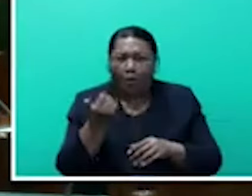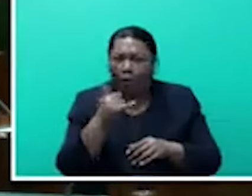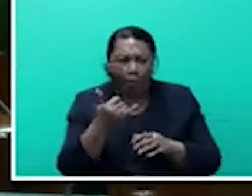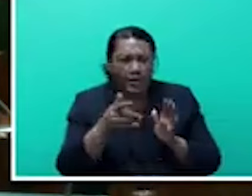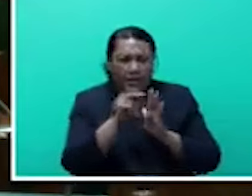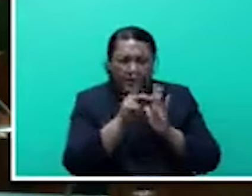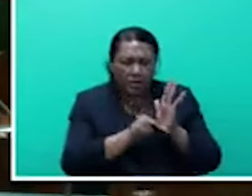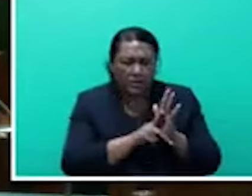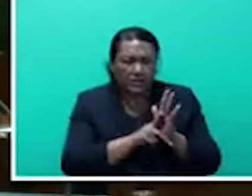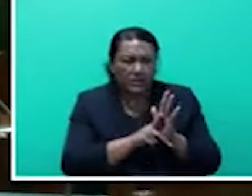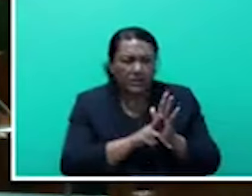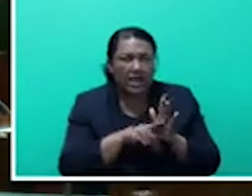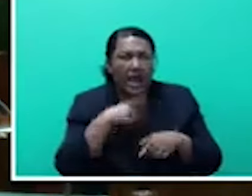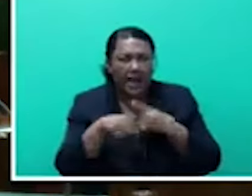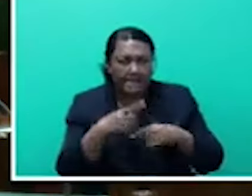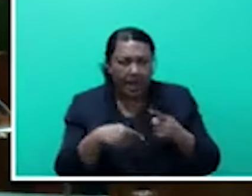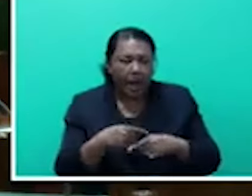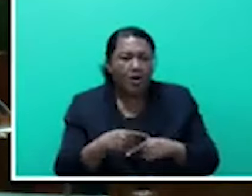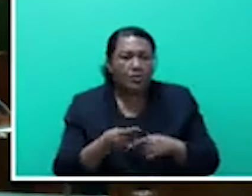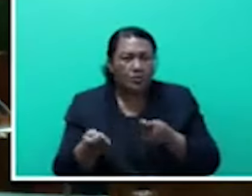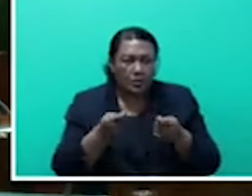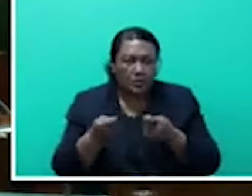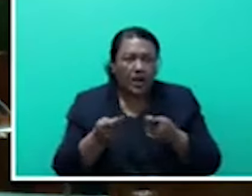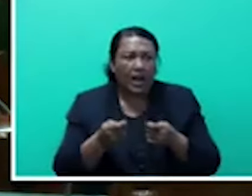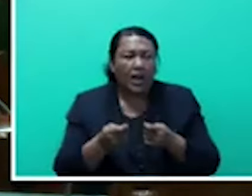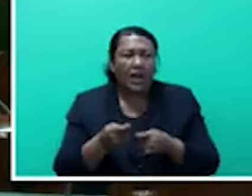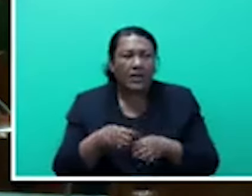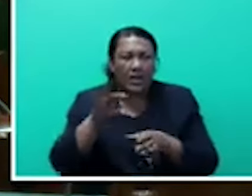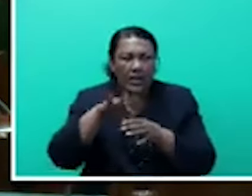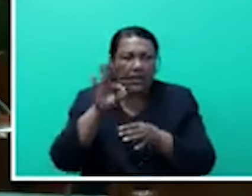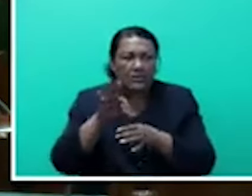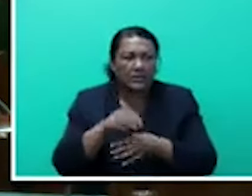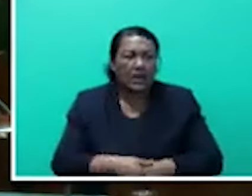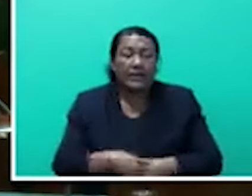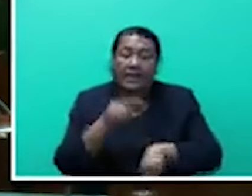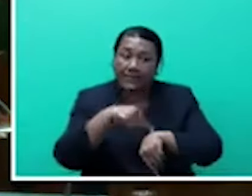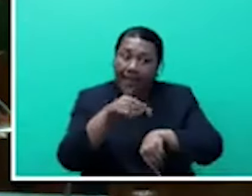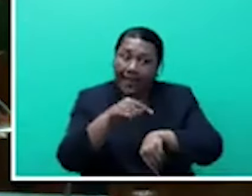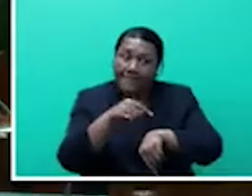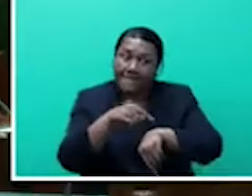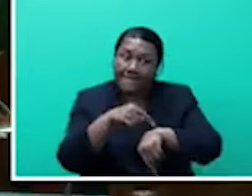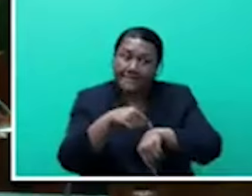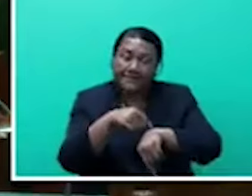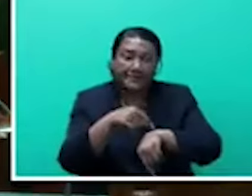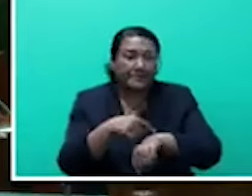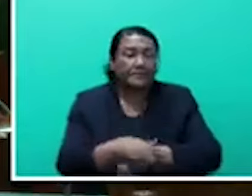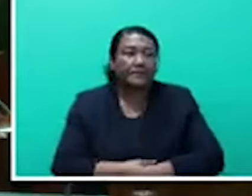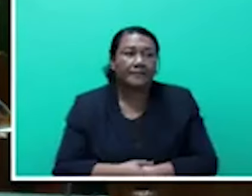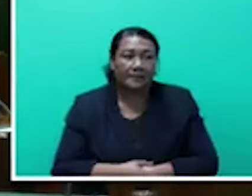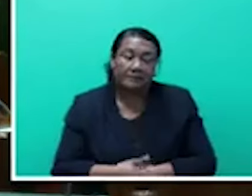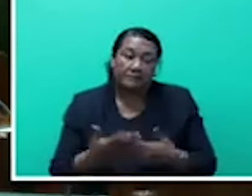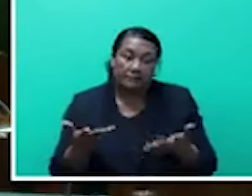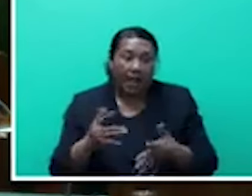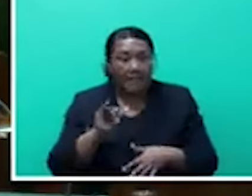in regards to that to regulate the municipal council elections. Sir, time is running. As you know, May is